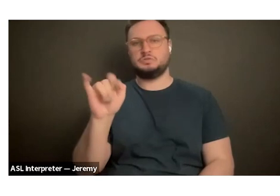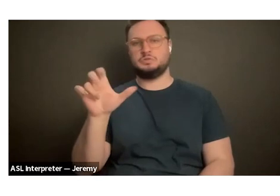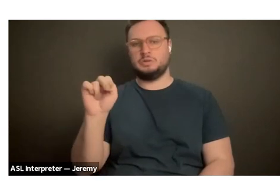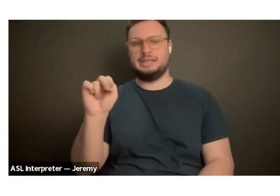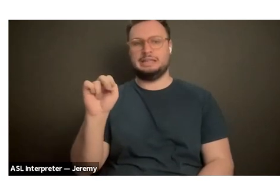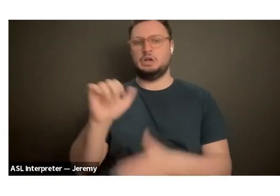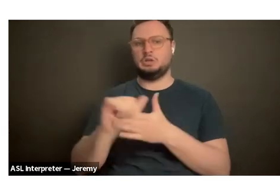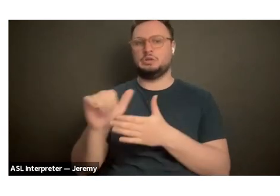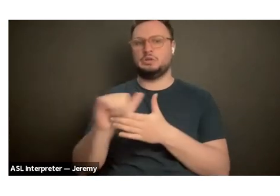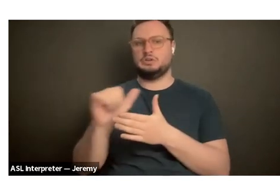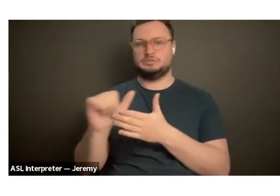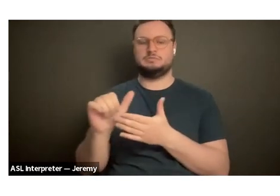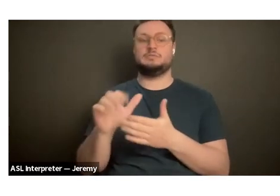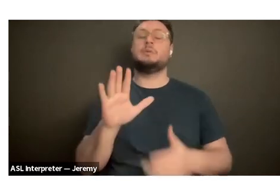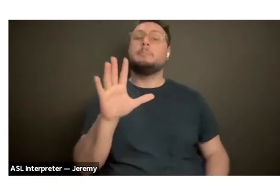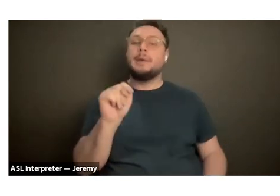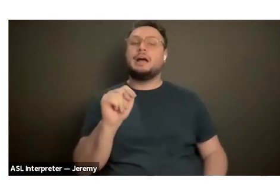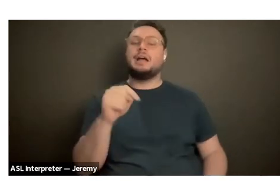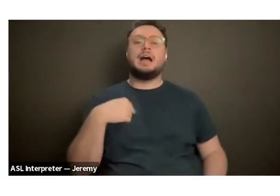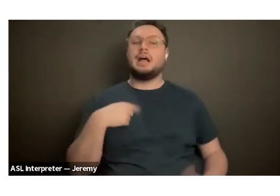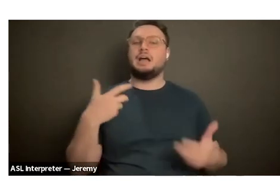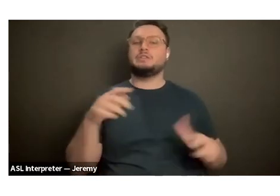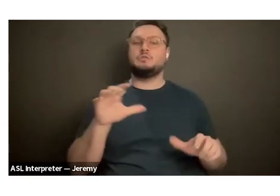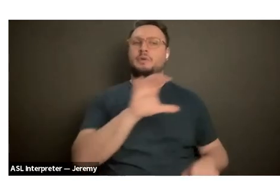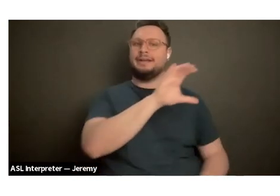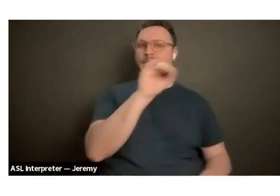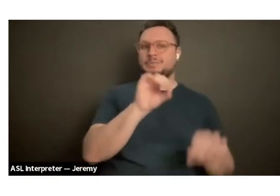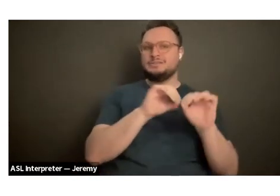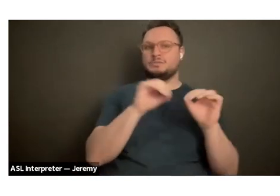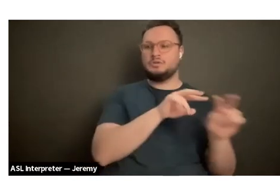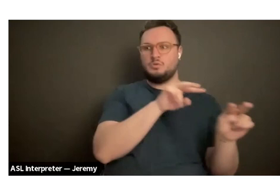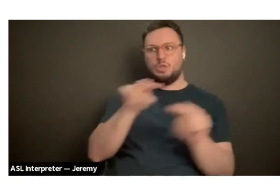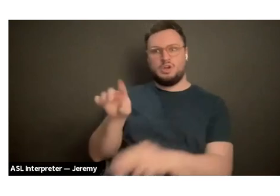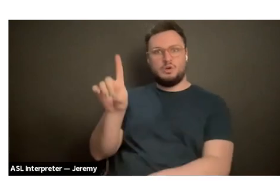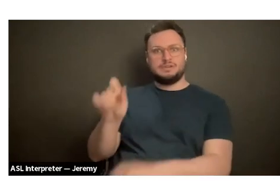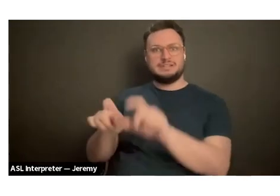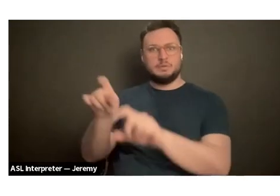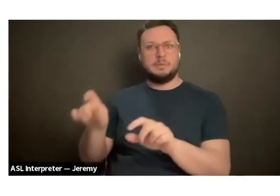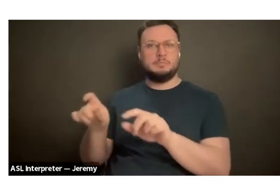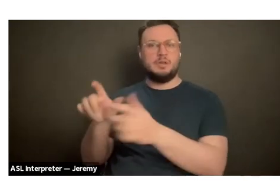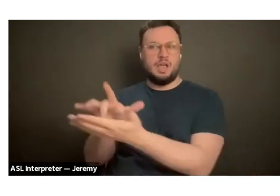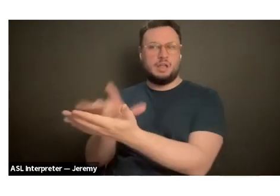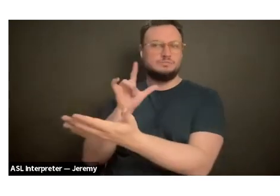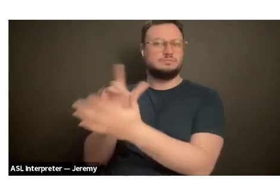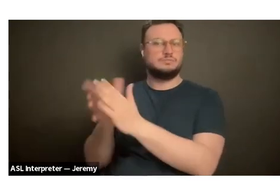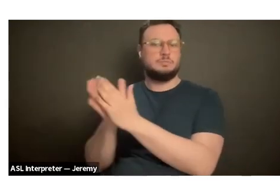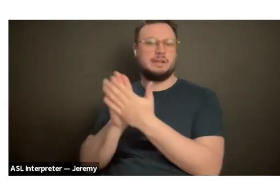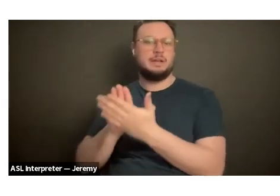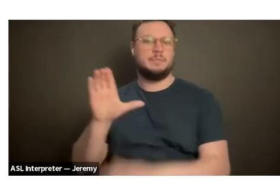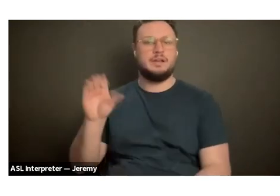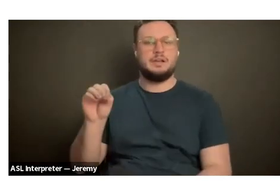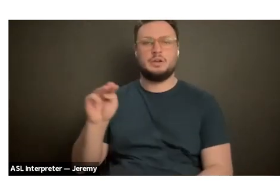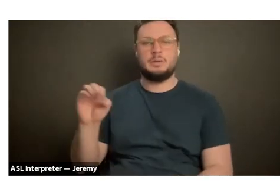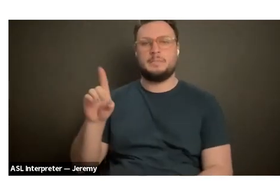not to commoditize disability or disabled people. I think often when we talk about the